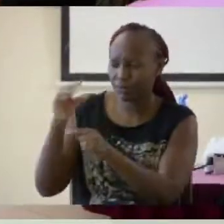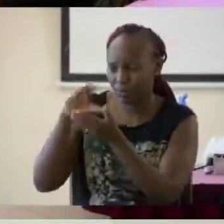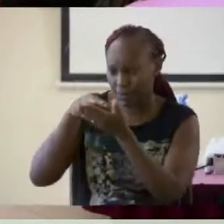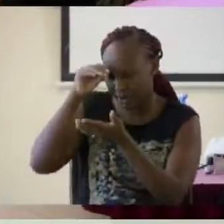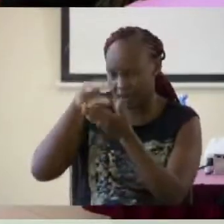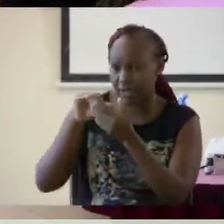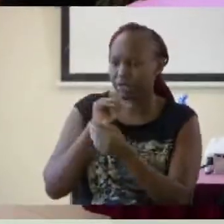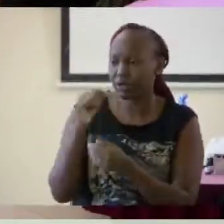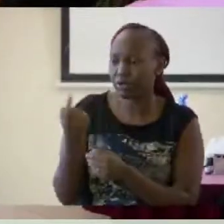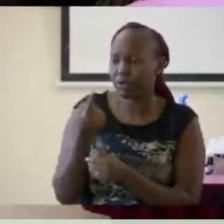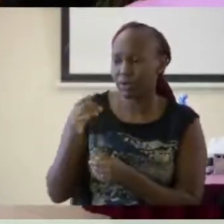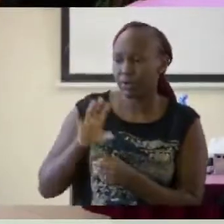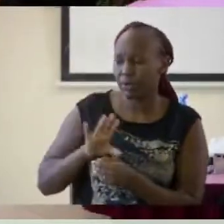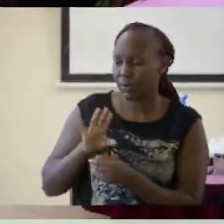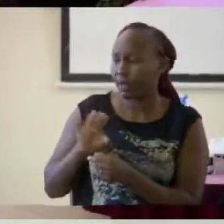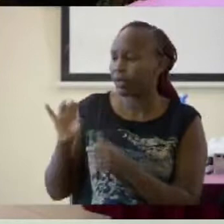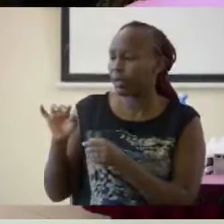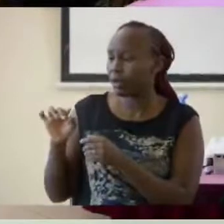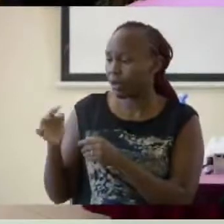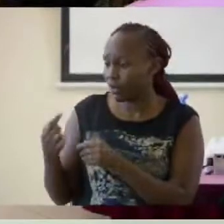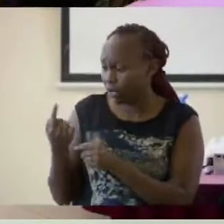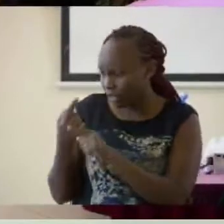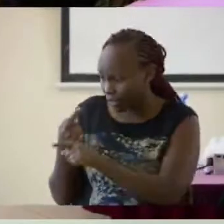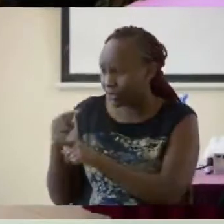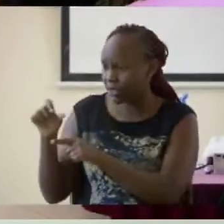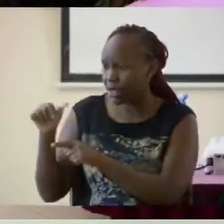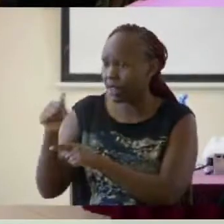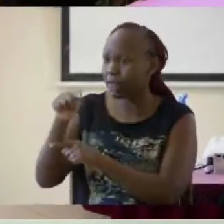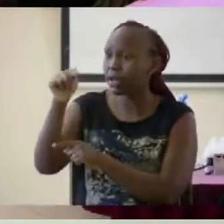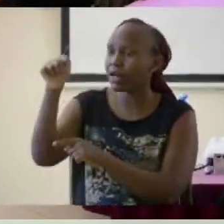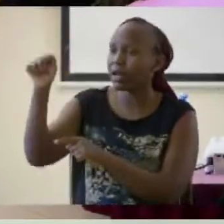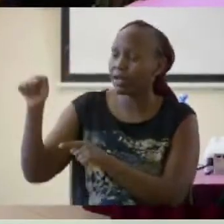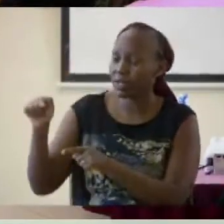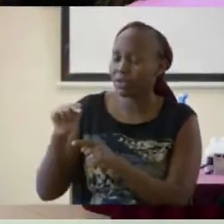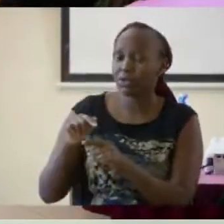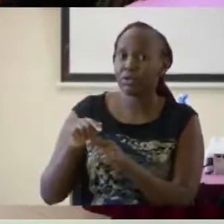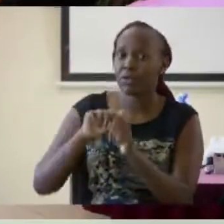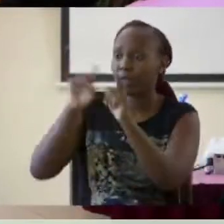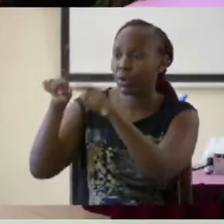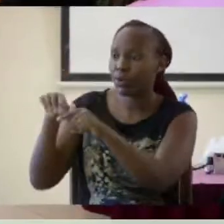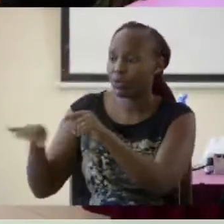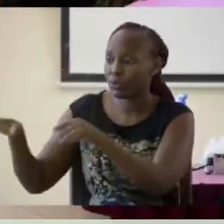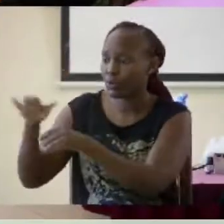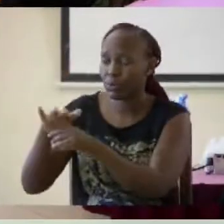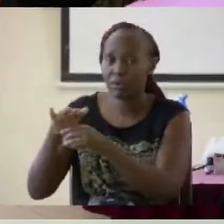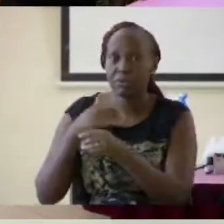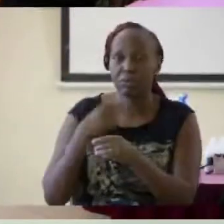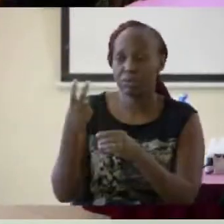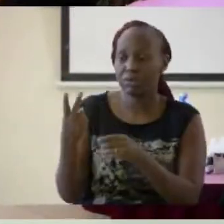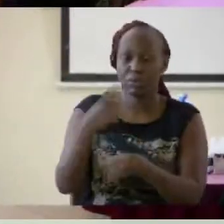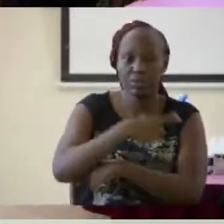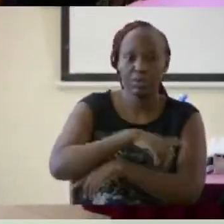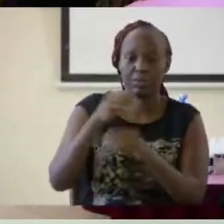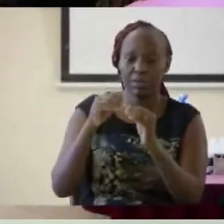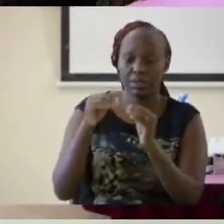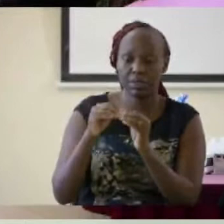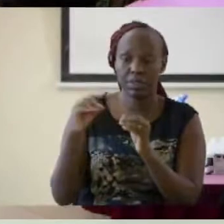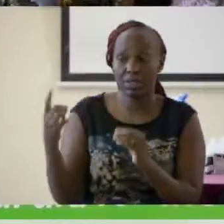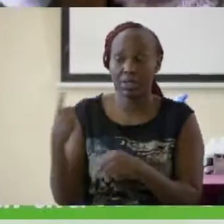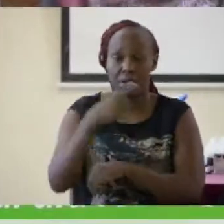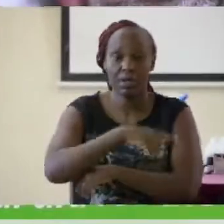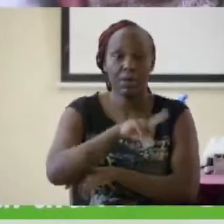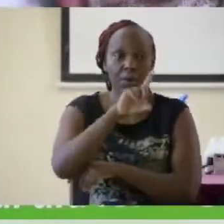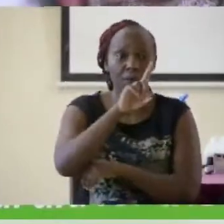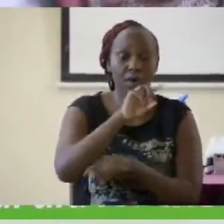not just the women I was meeting. It is happening everywhere. So the women went into, it was a 2-day meeting. The first day, you